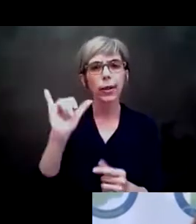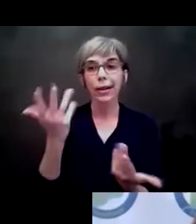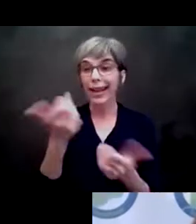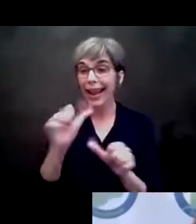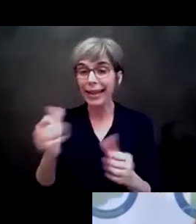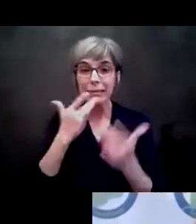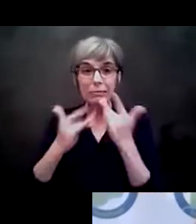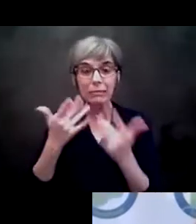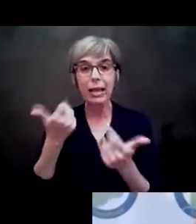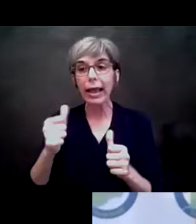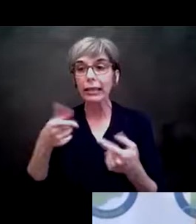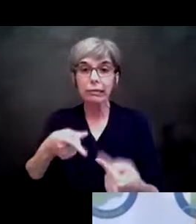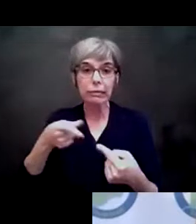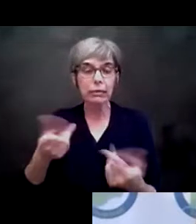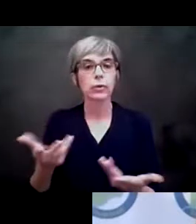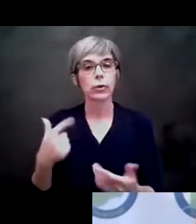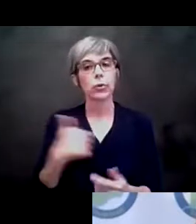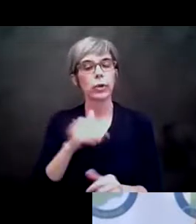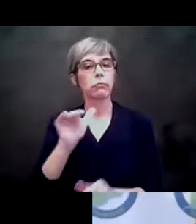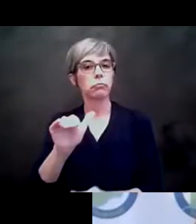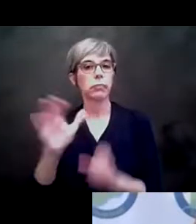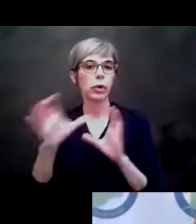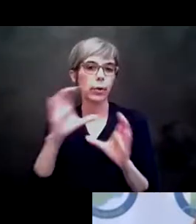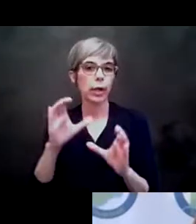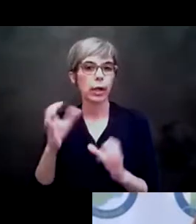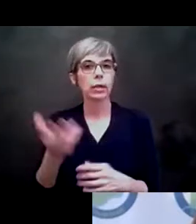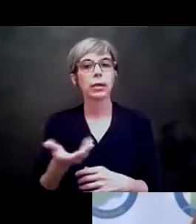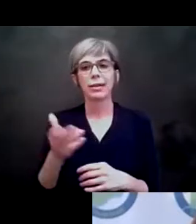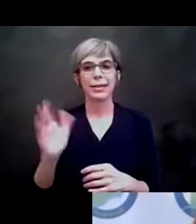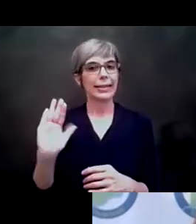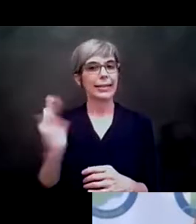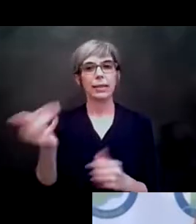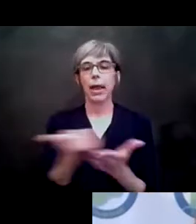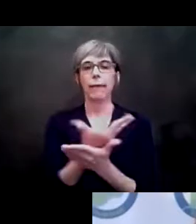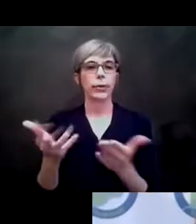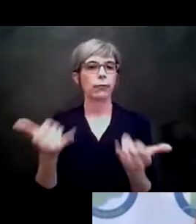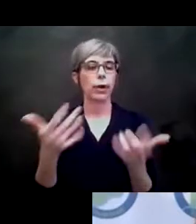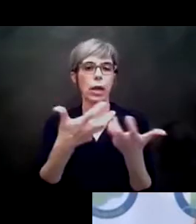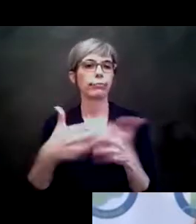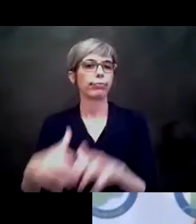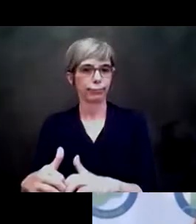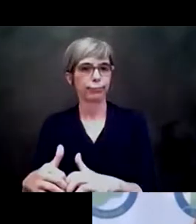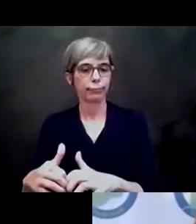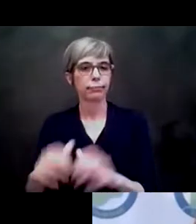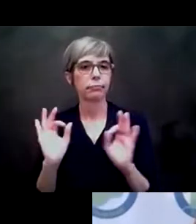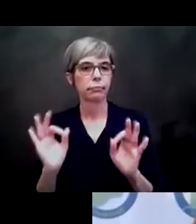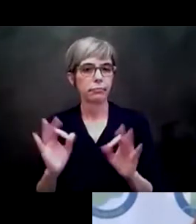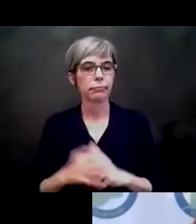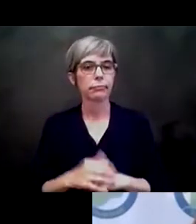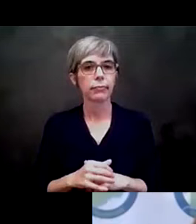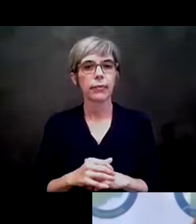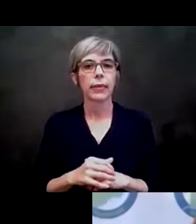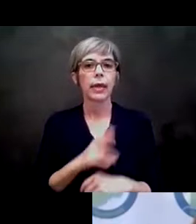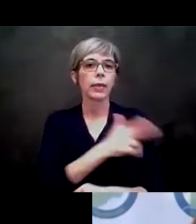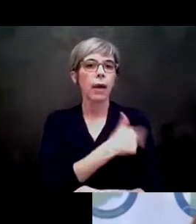and ventilators. And they have it well under control. One of our medical facilities